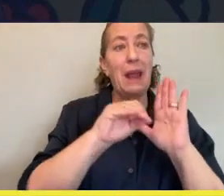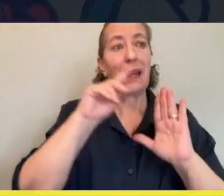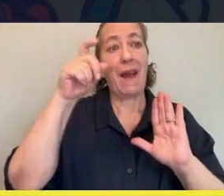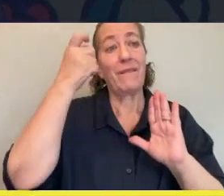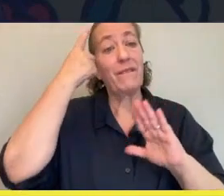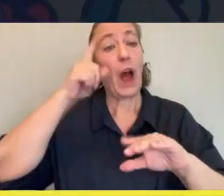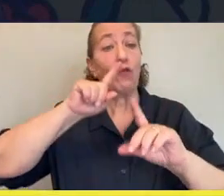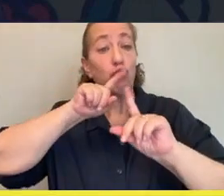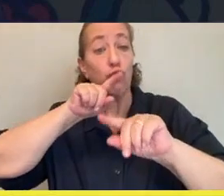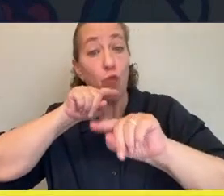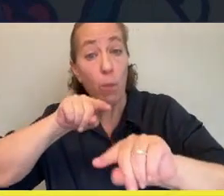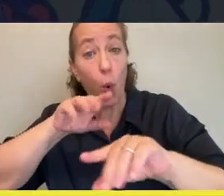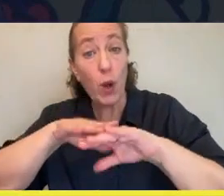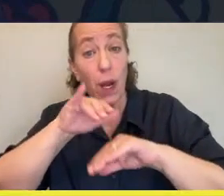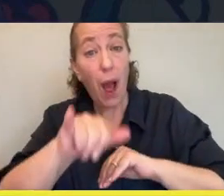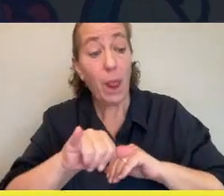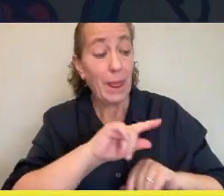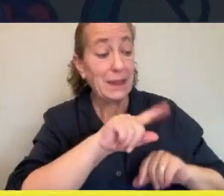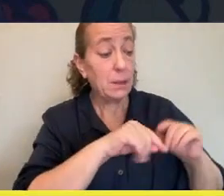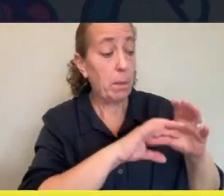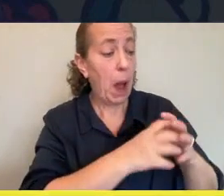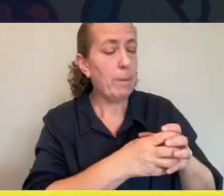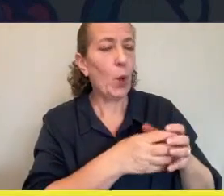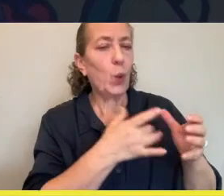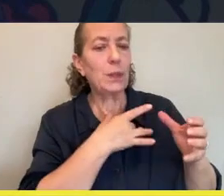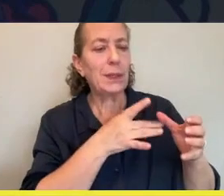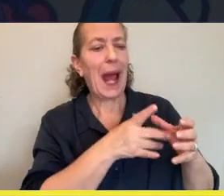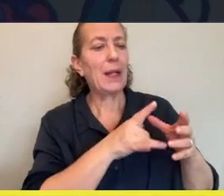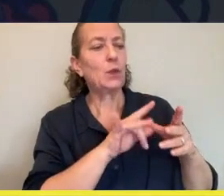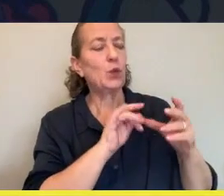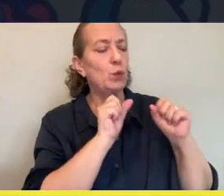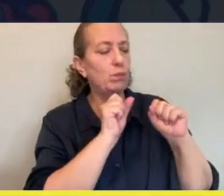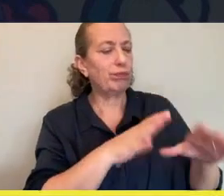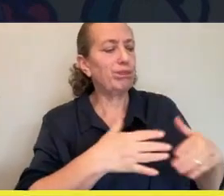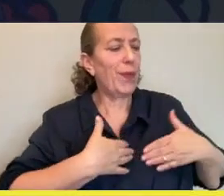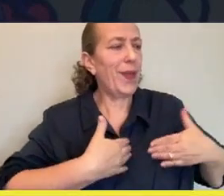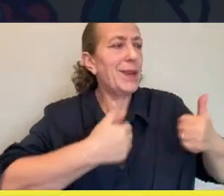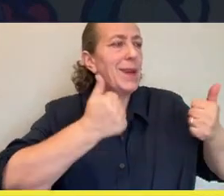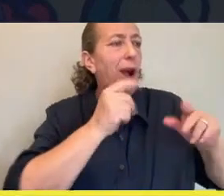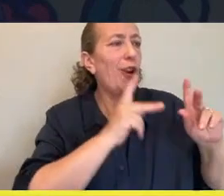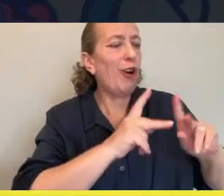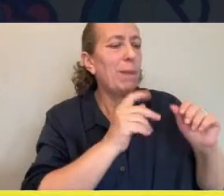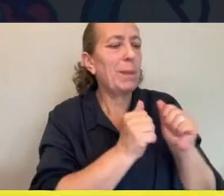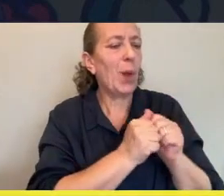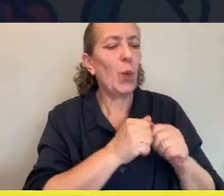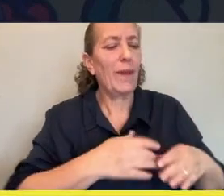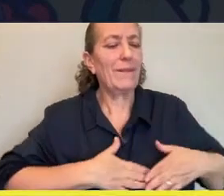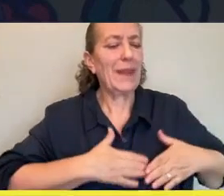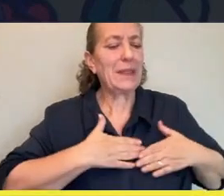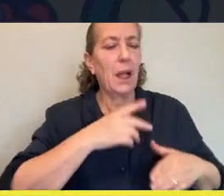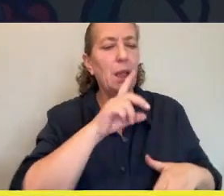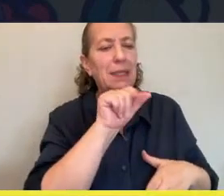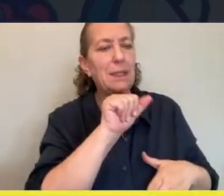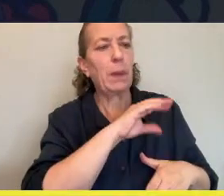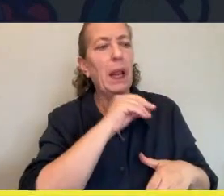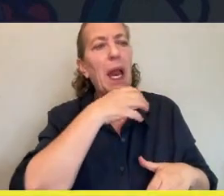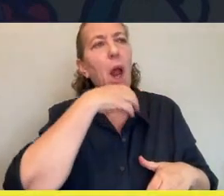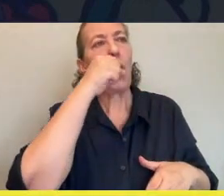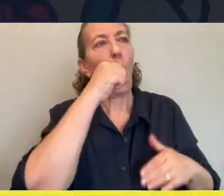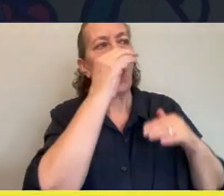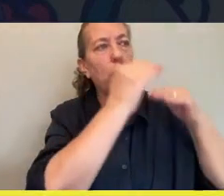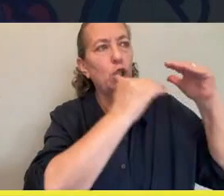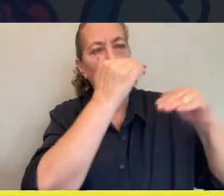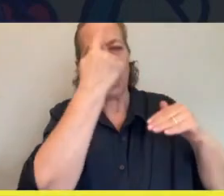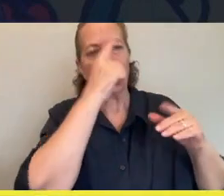population generally lumps in younger people with physical disabilities and older adults for purposes of reporting